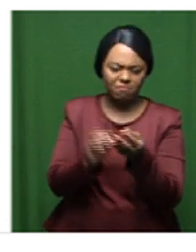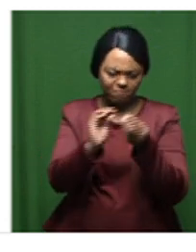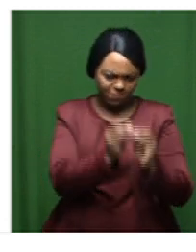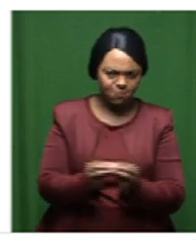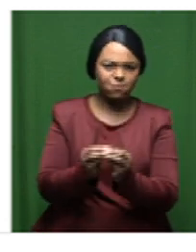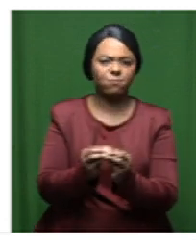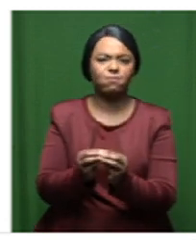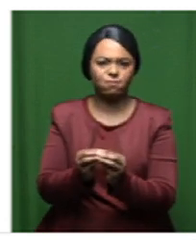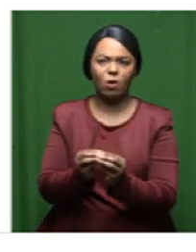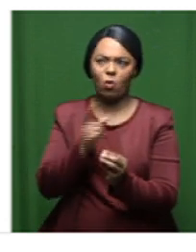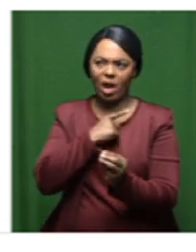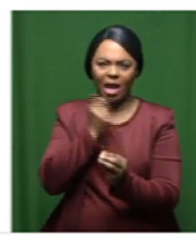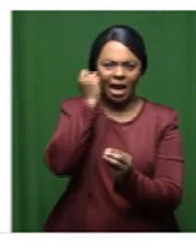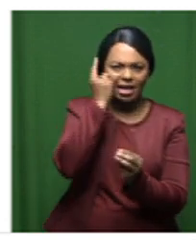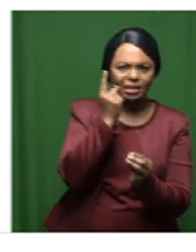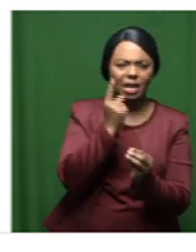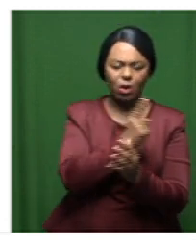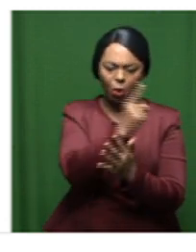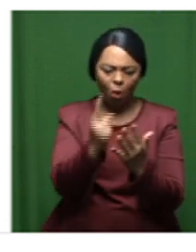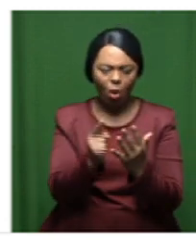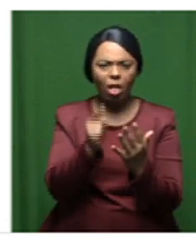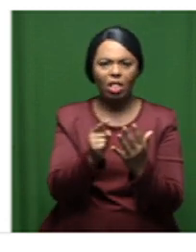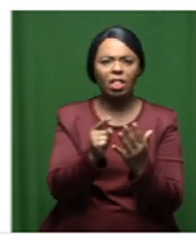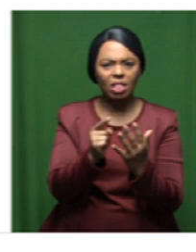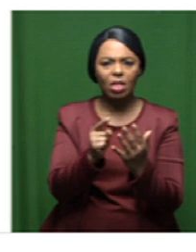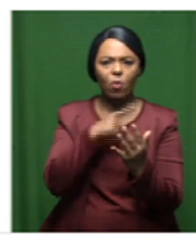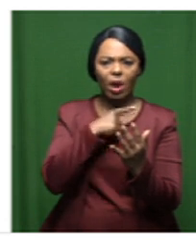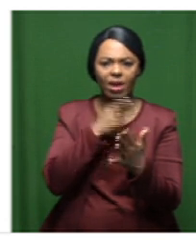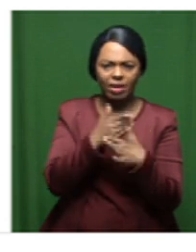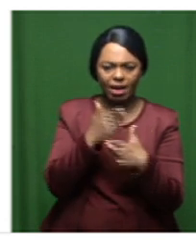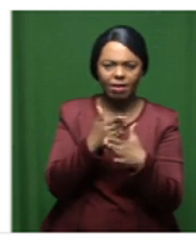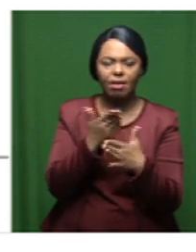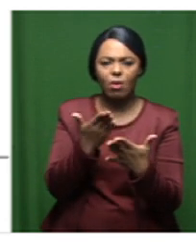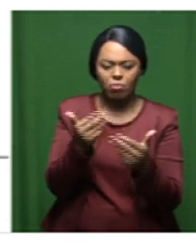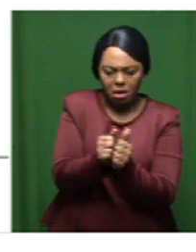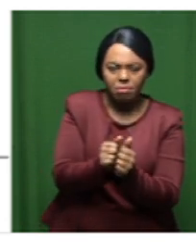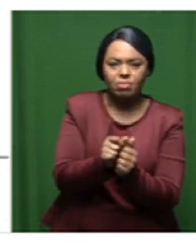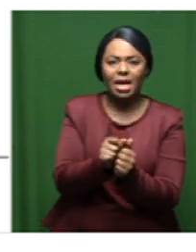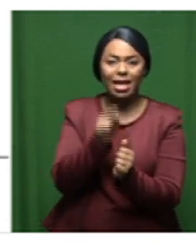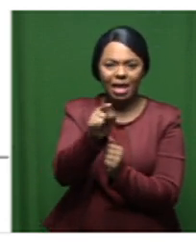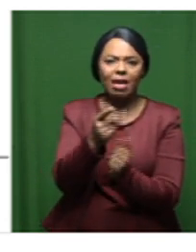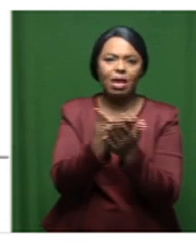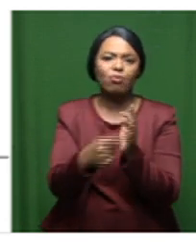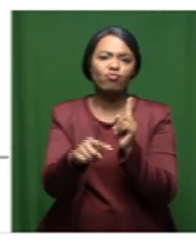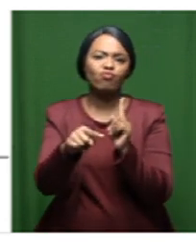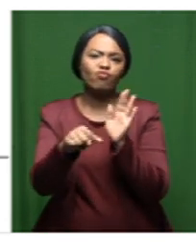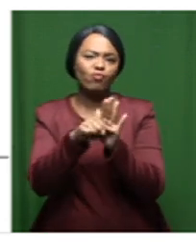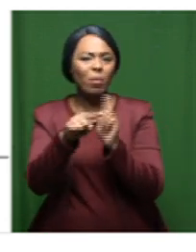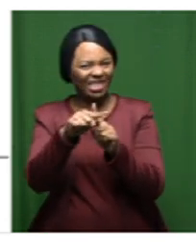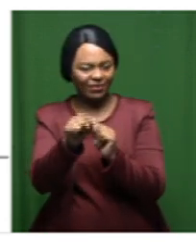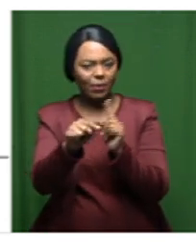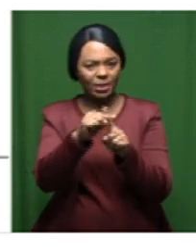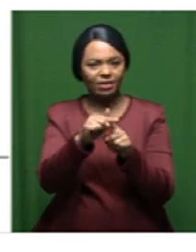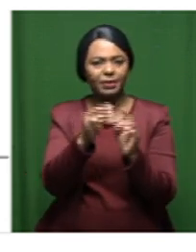understand those areas that we need to work together to make a positive difference. Mm-hmm. And one of the